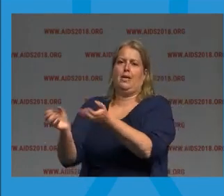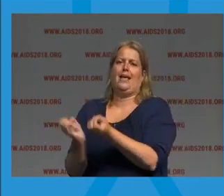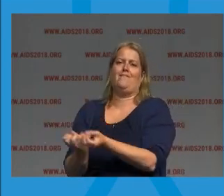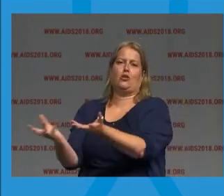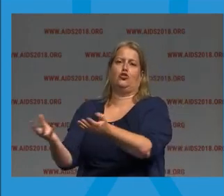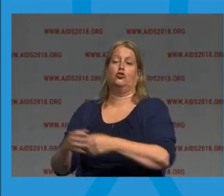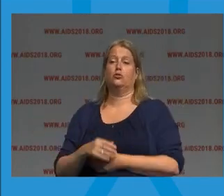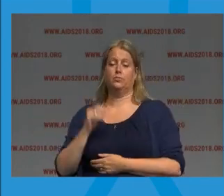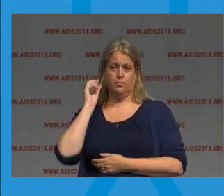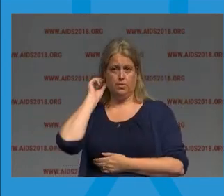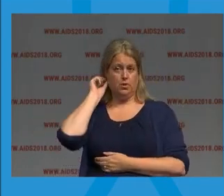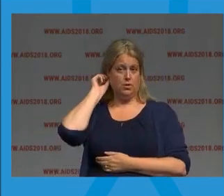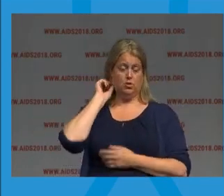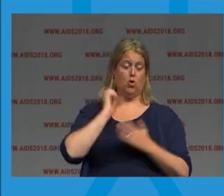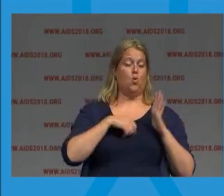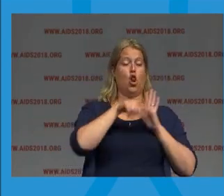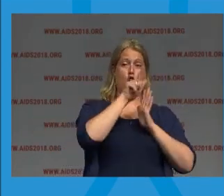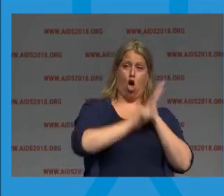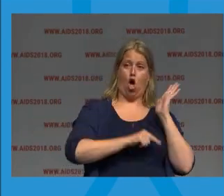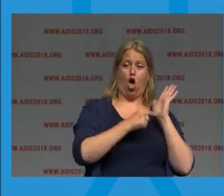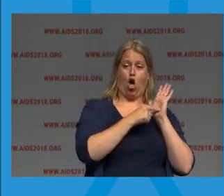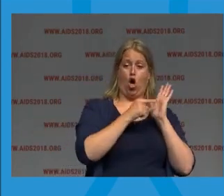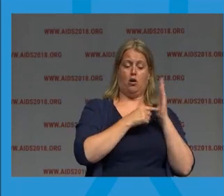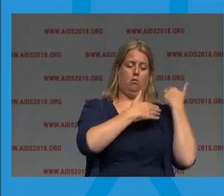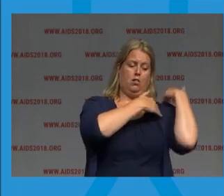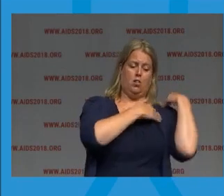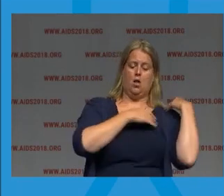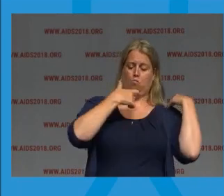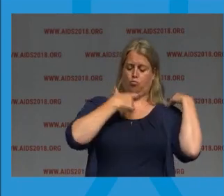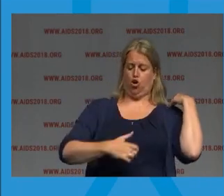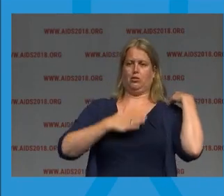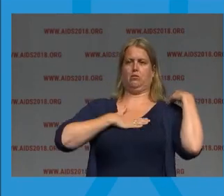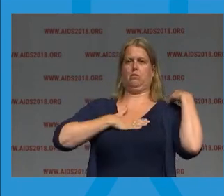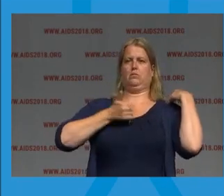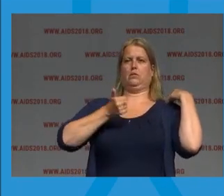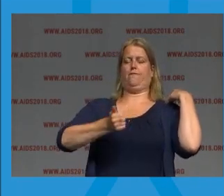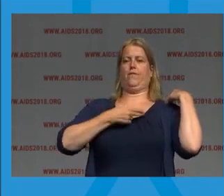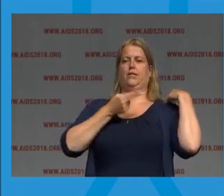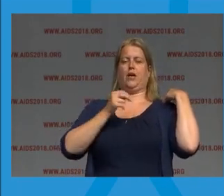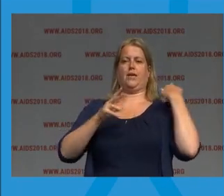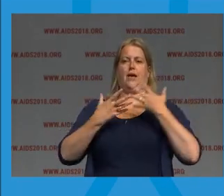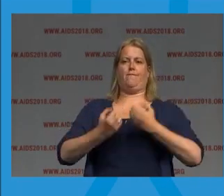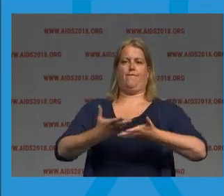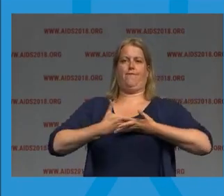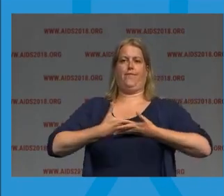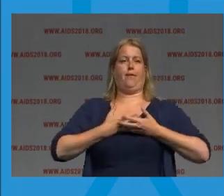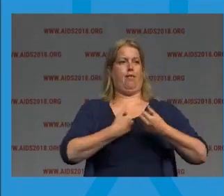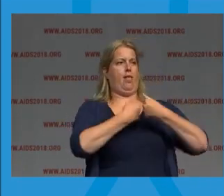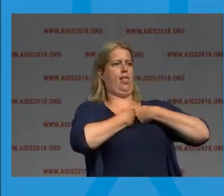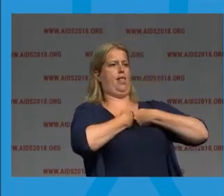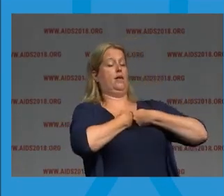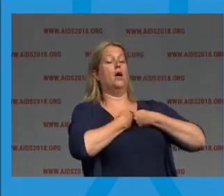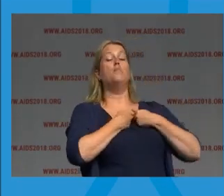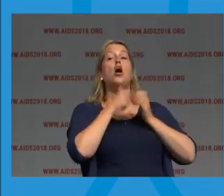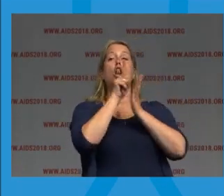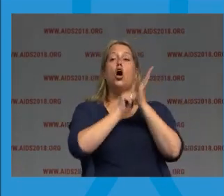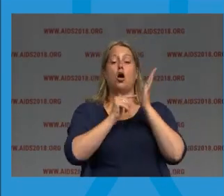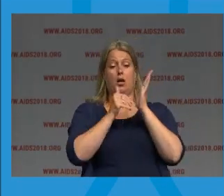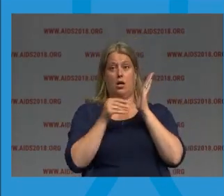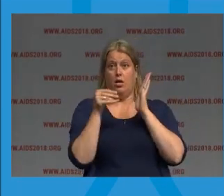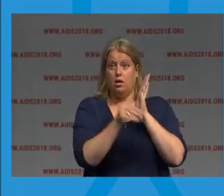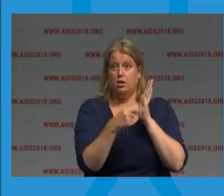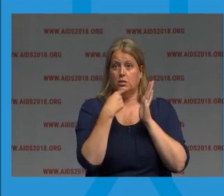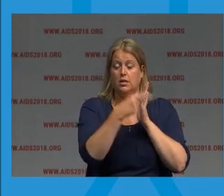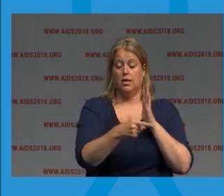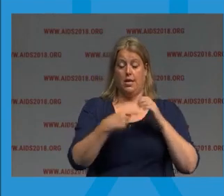infected. So the law placed the entire obligation on the person who was living with HIV. And the law further on went to say that if the person did not